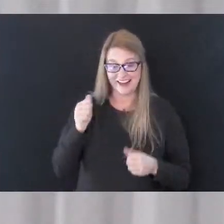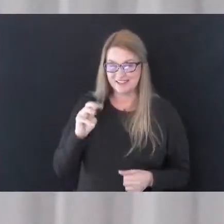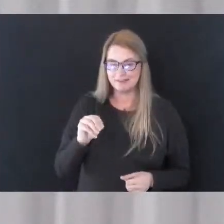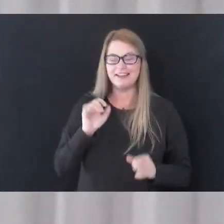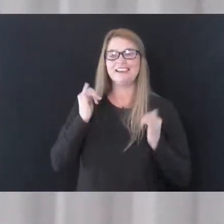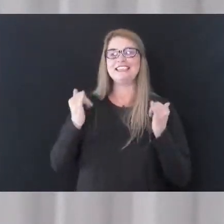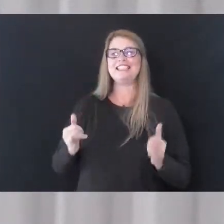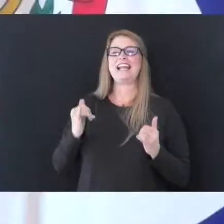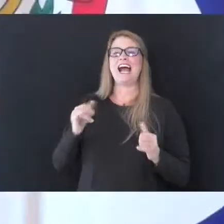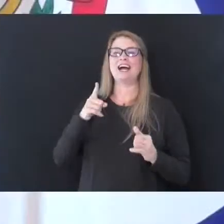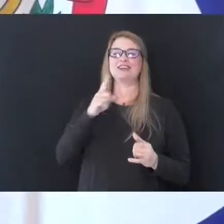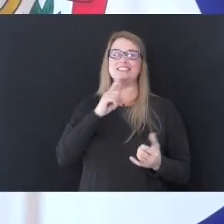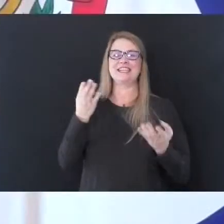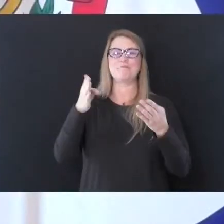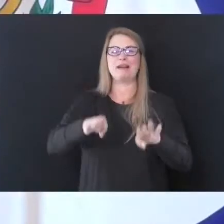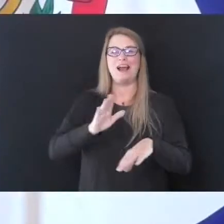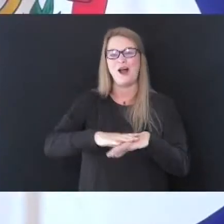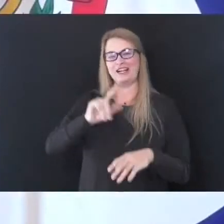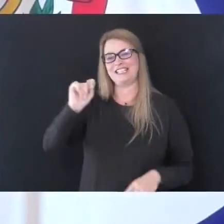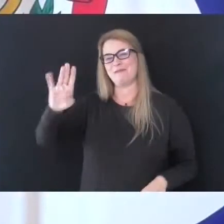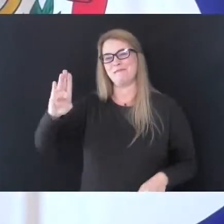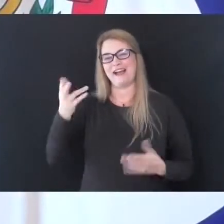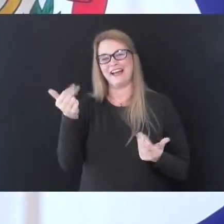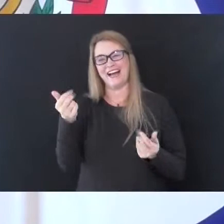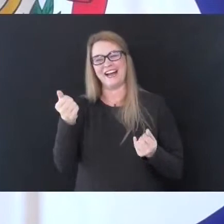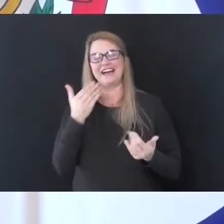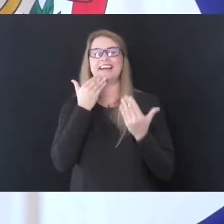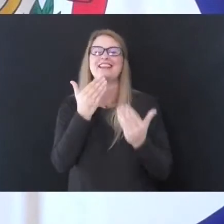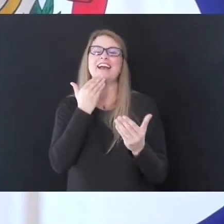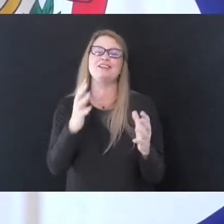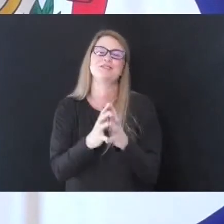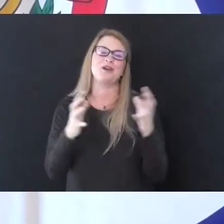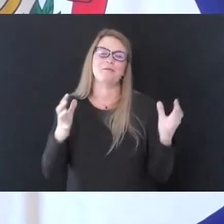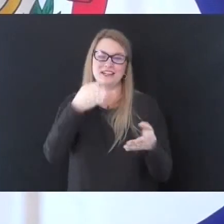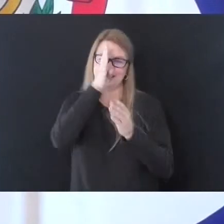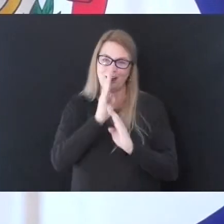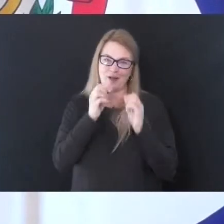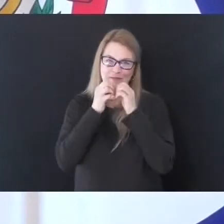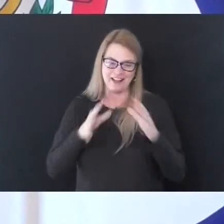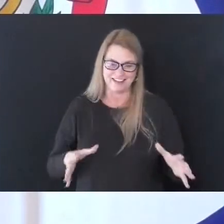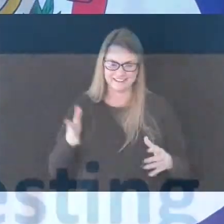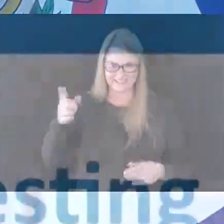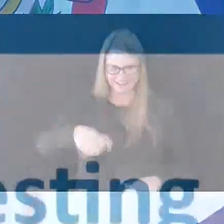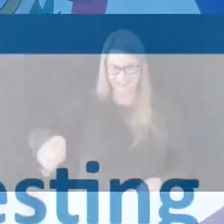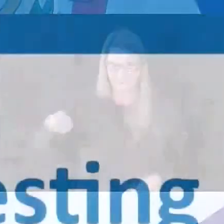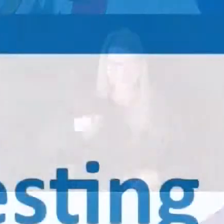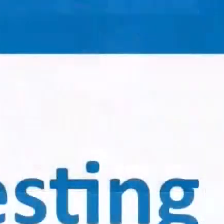bet on Tampa Bay. Anyway, thank y'all so much. God bless all of you.